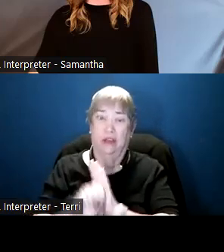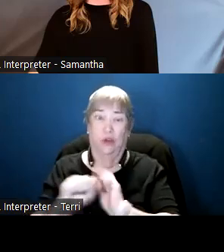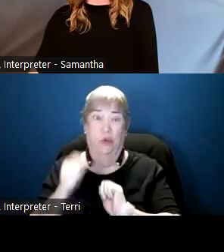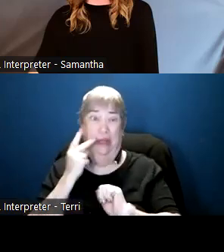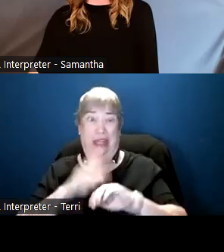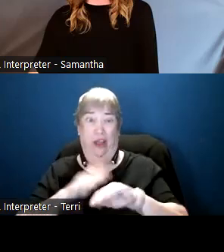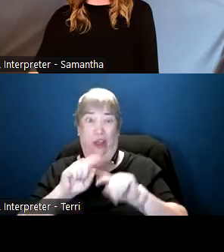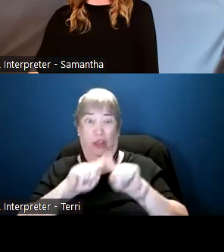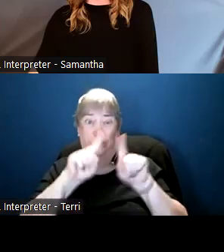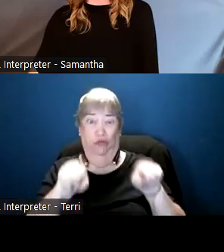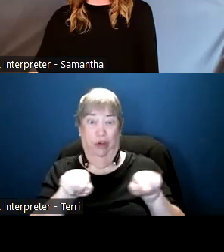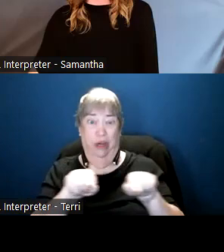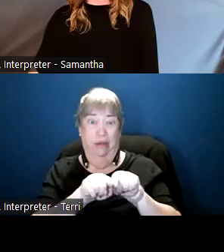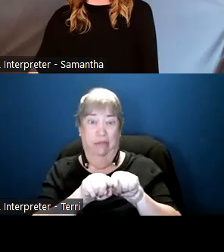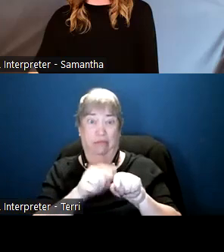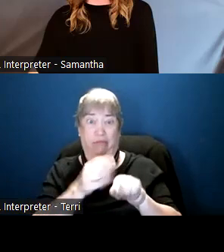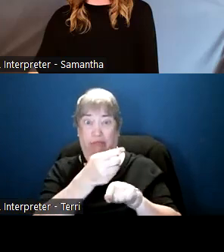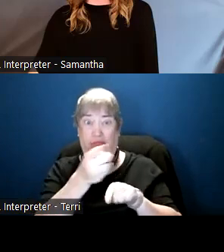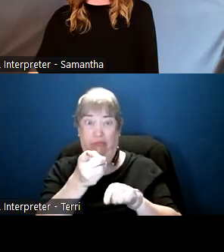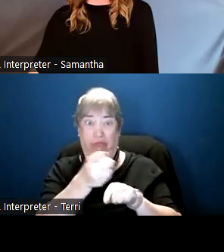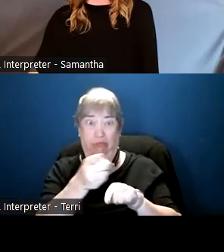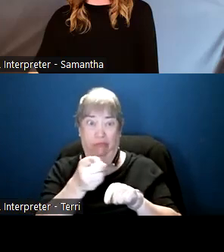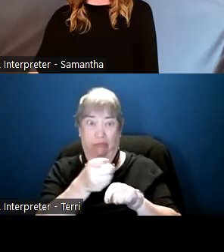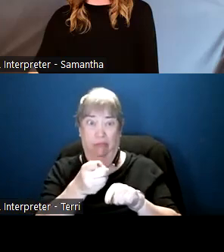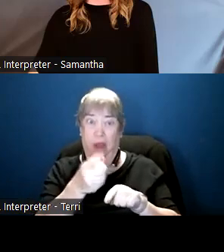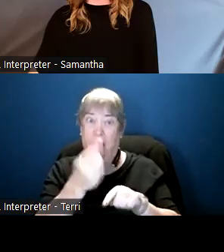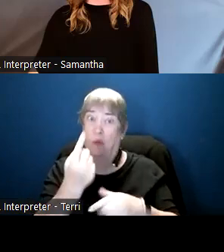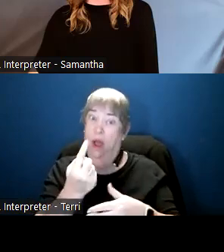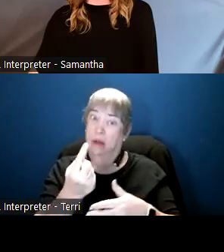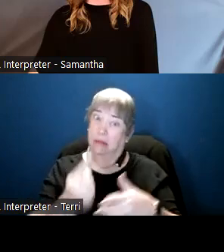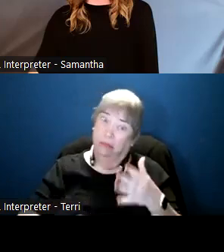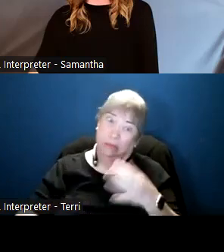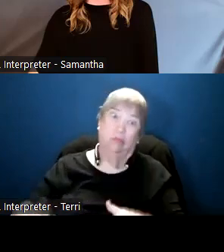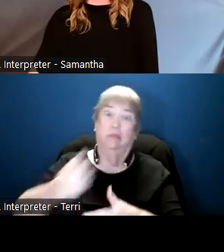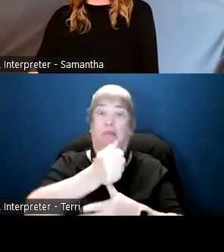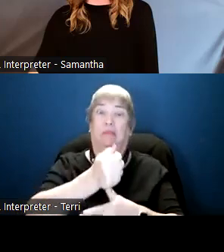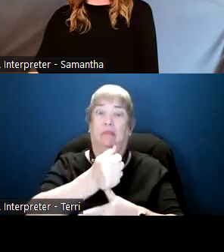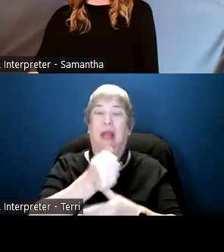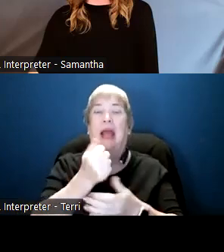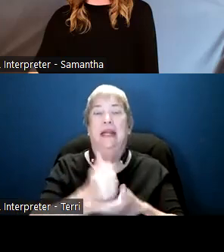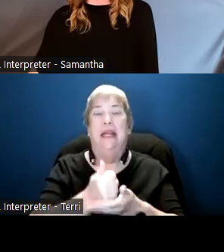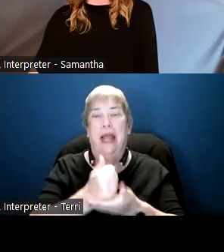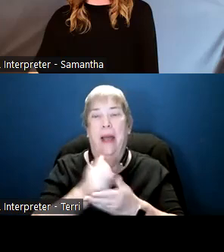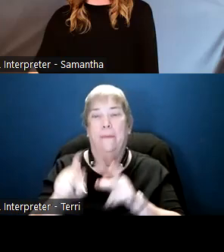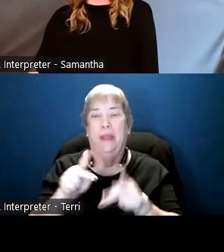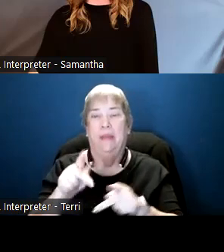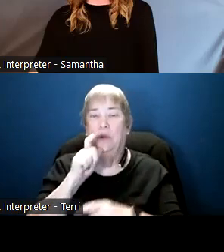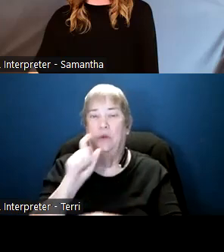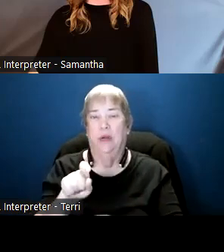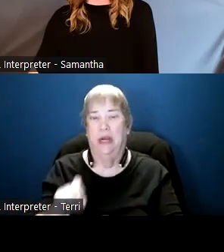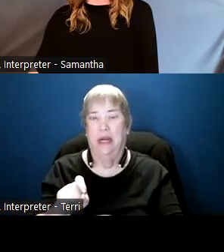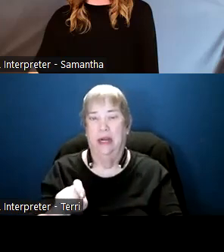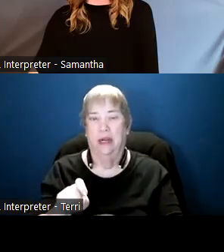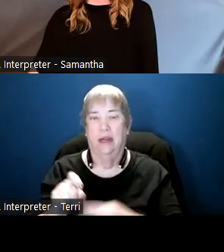like the primary goal is to help people in need and to address problems. They are to respect the